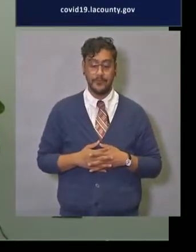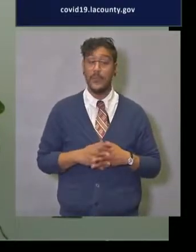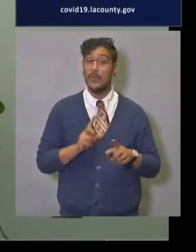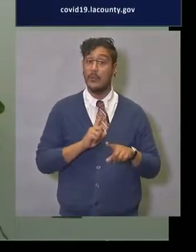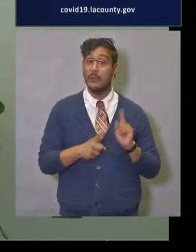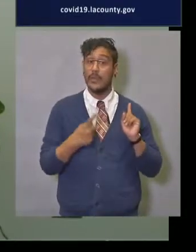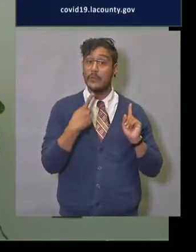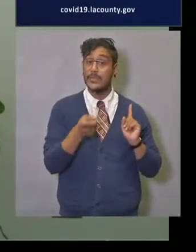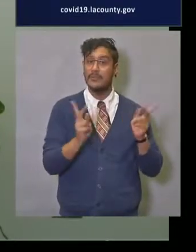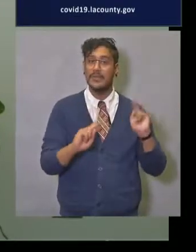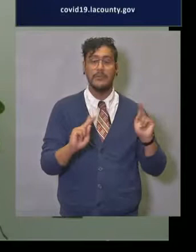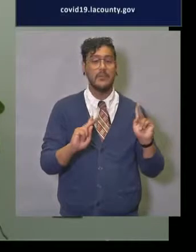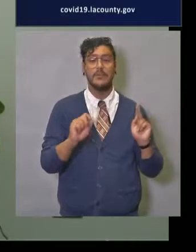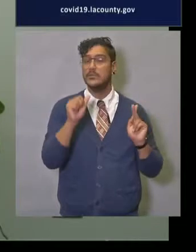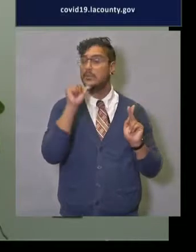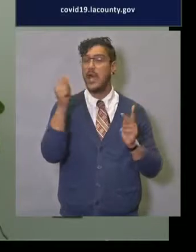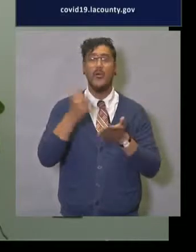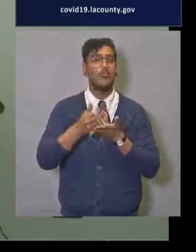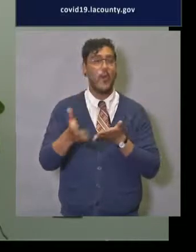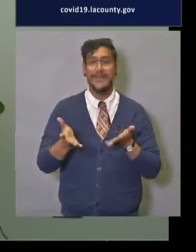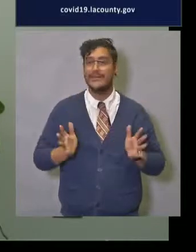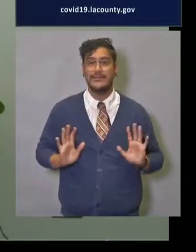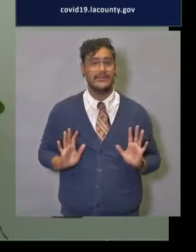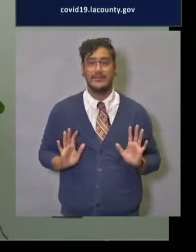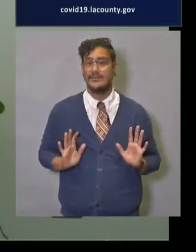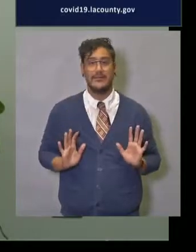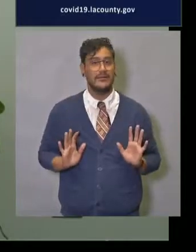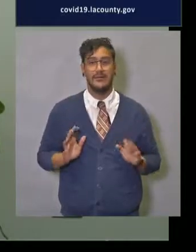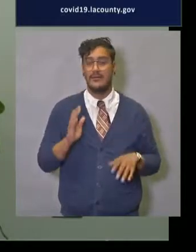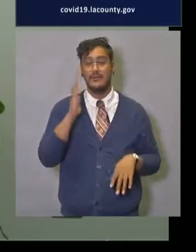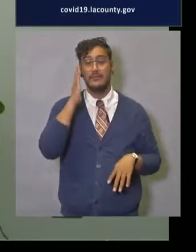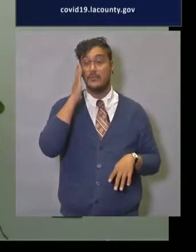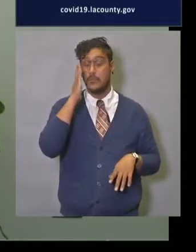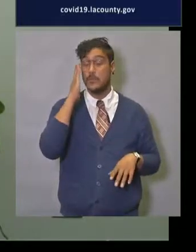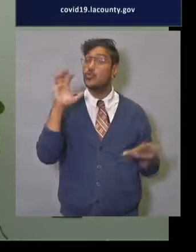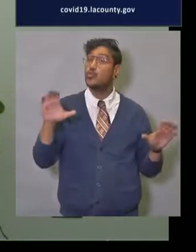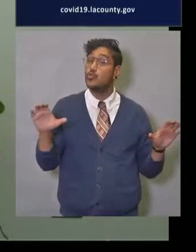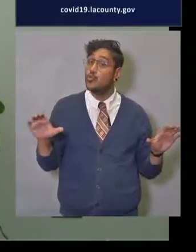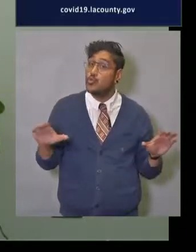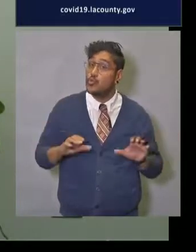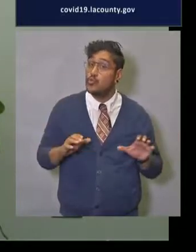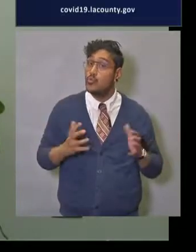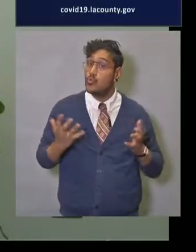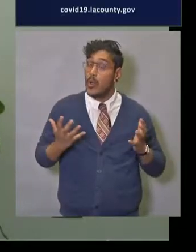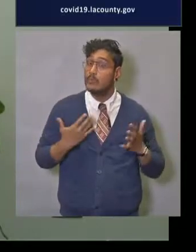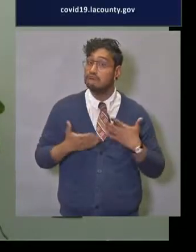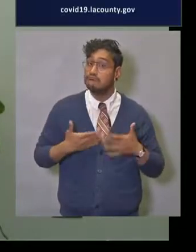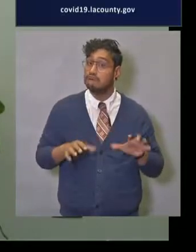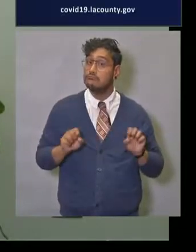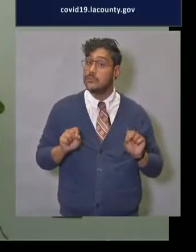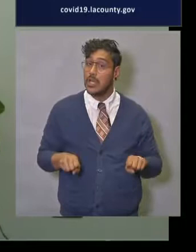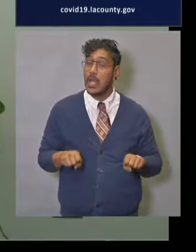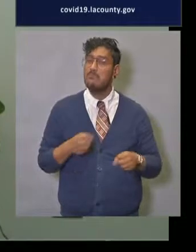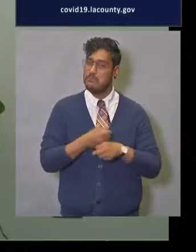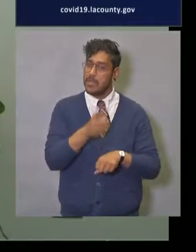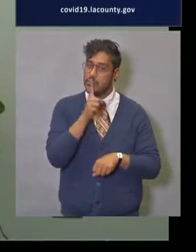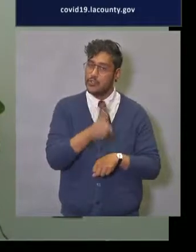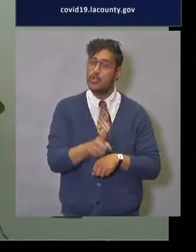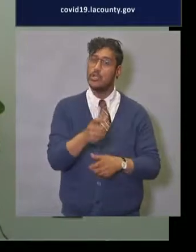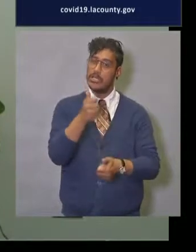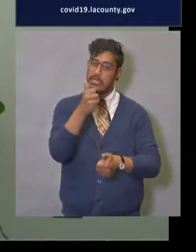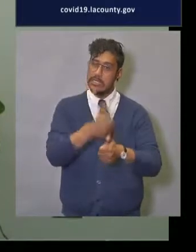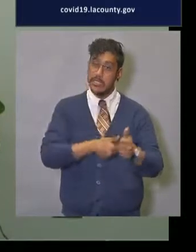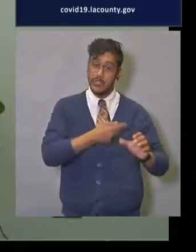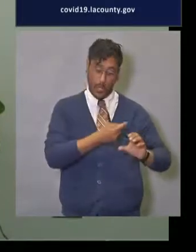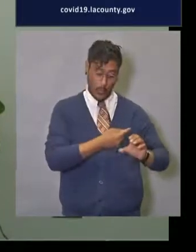no waste at all. Do whatever you can to make sure that every single dose gets into the arm